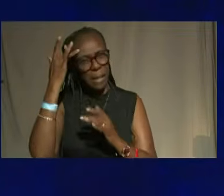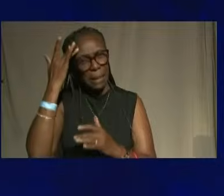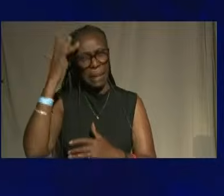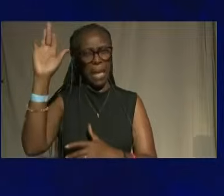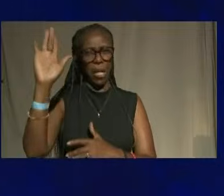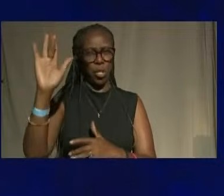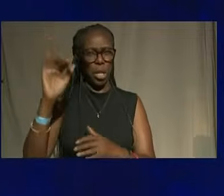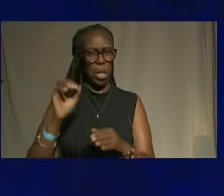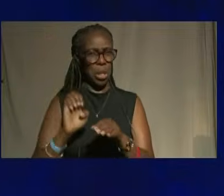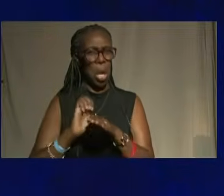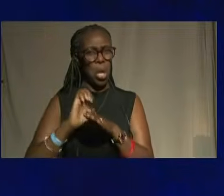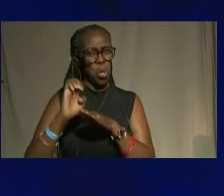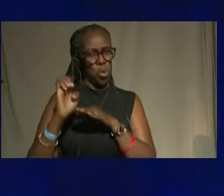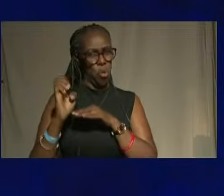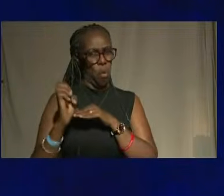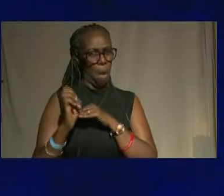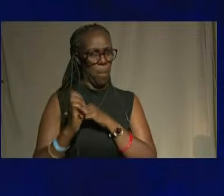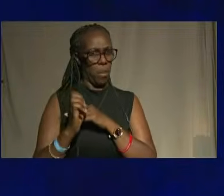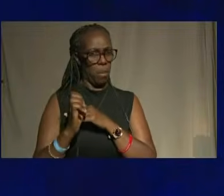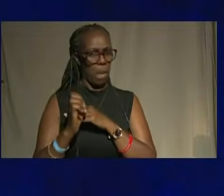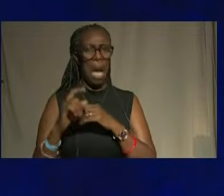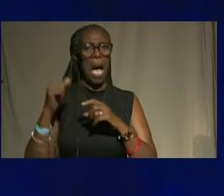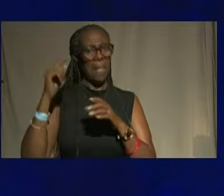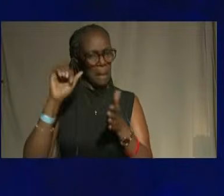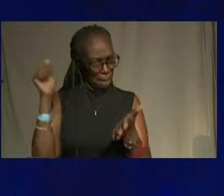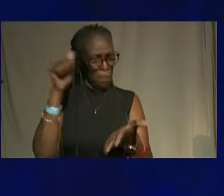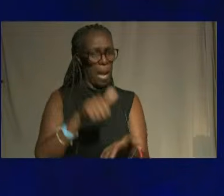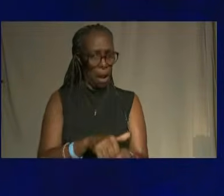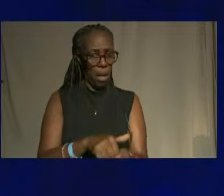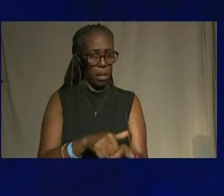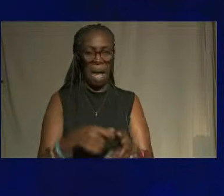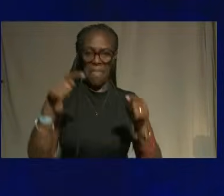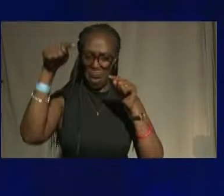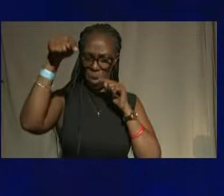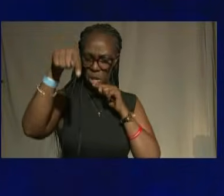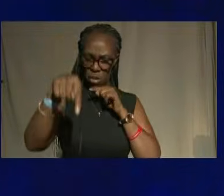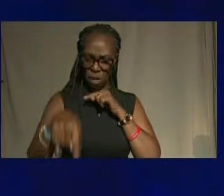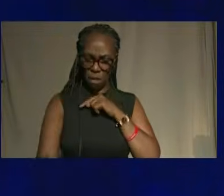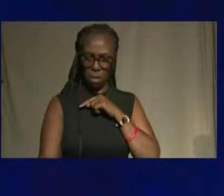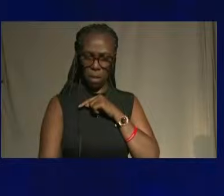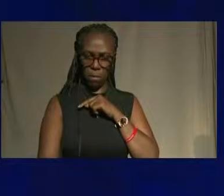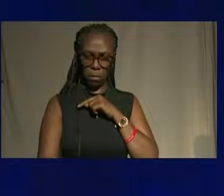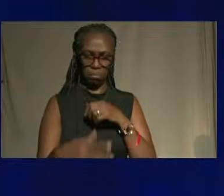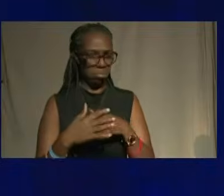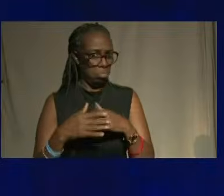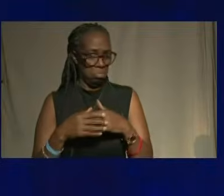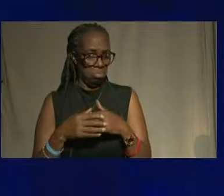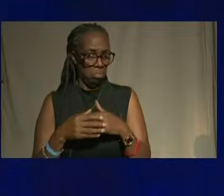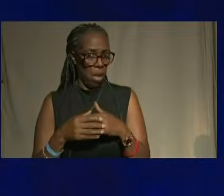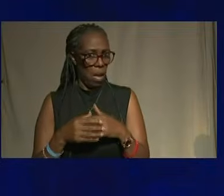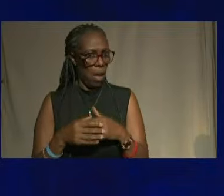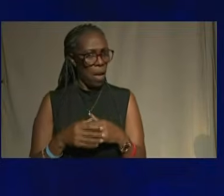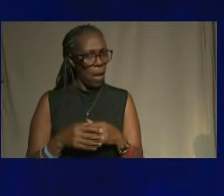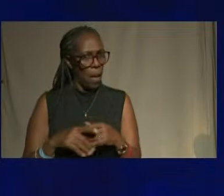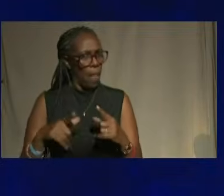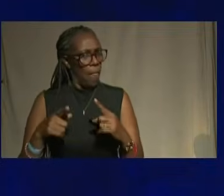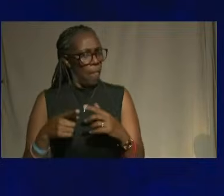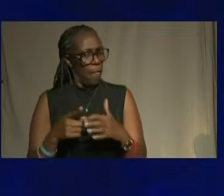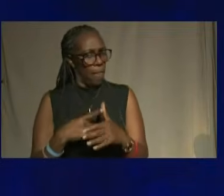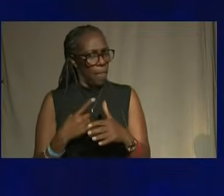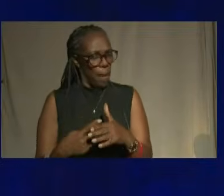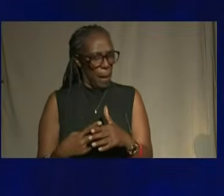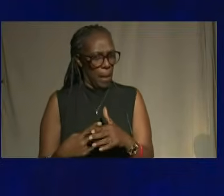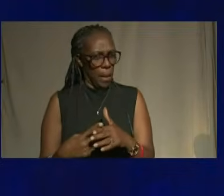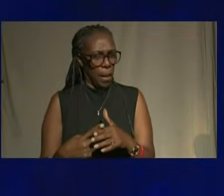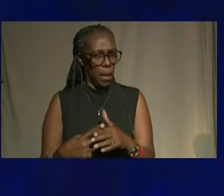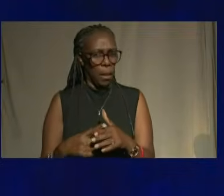job and they were turned down. The truth of the matter is, it was a set hand. Dennis Chung applied for the job when he